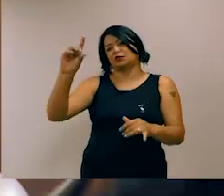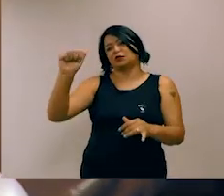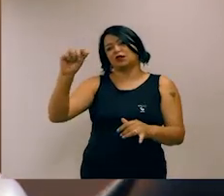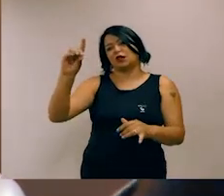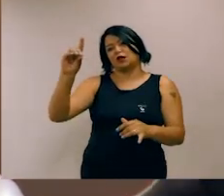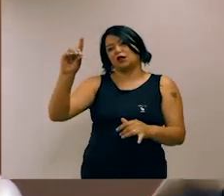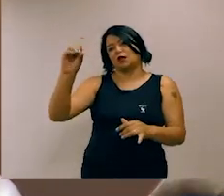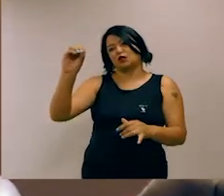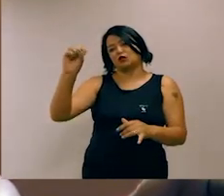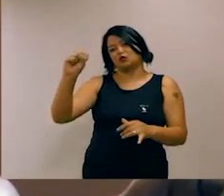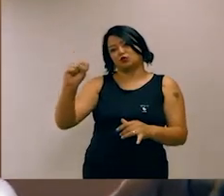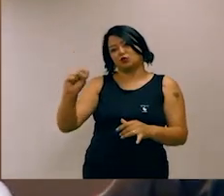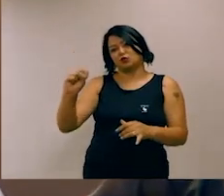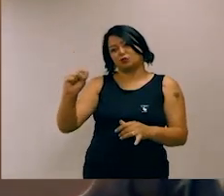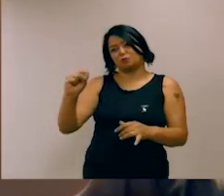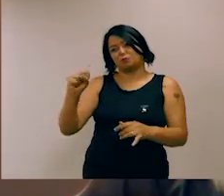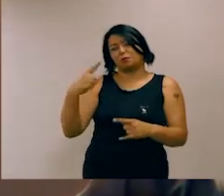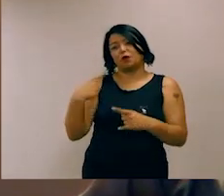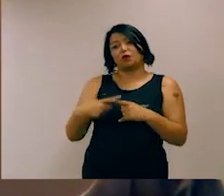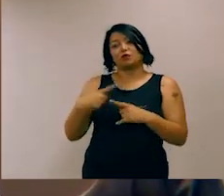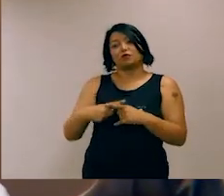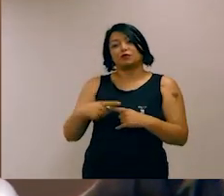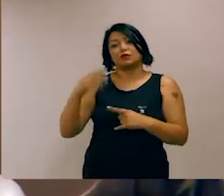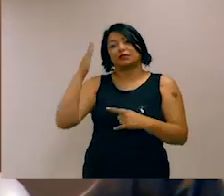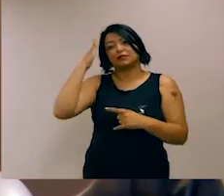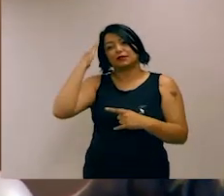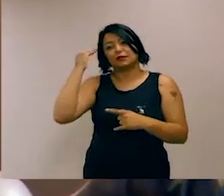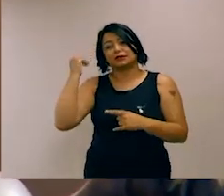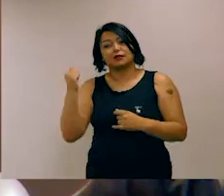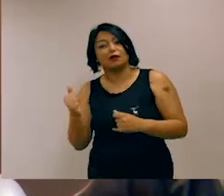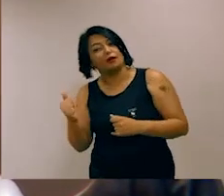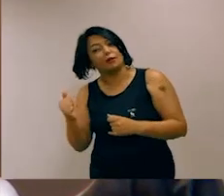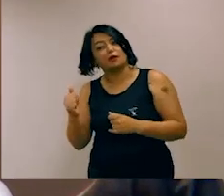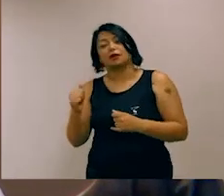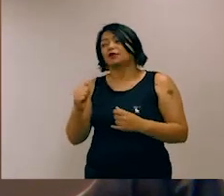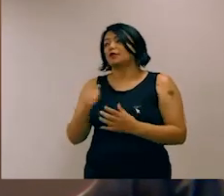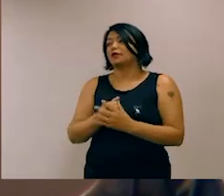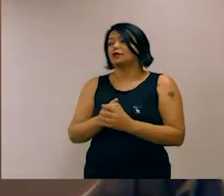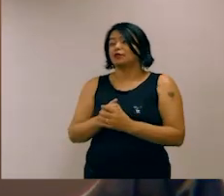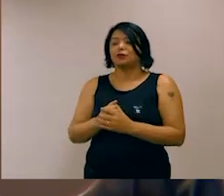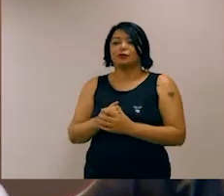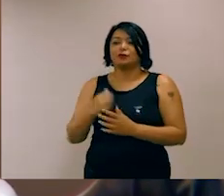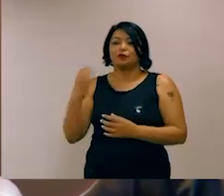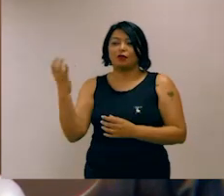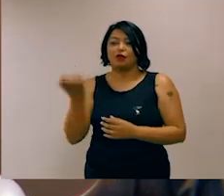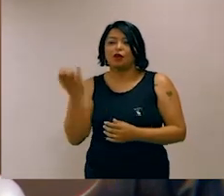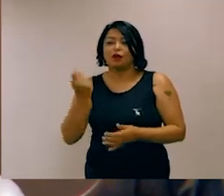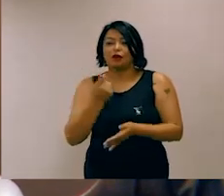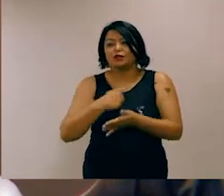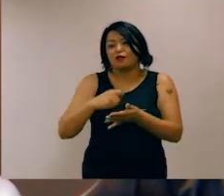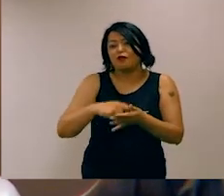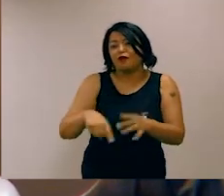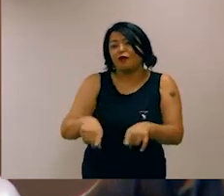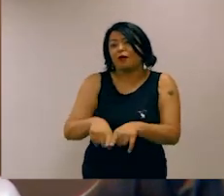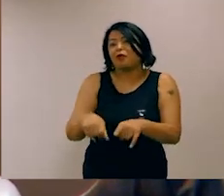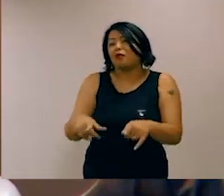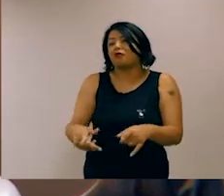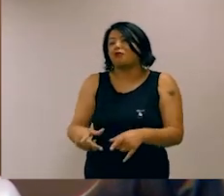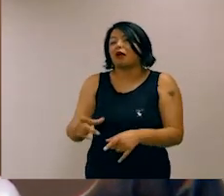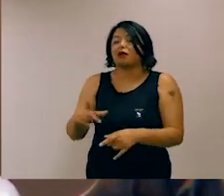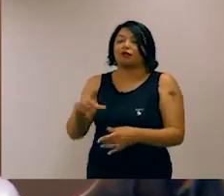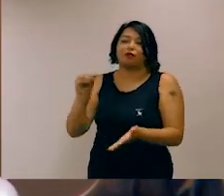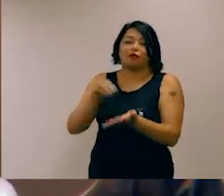time, so I'd like to describe my problem entirely with the data, and unfortunately, I think it's not